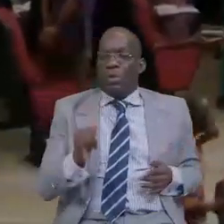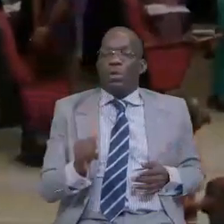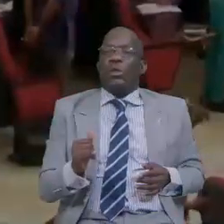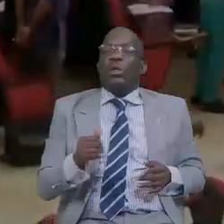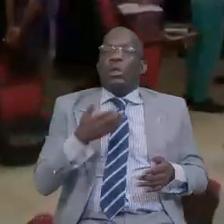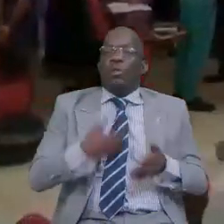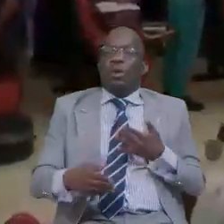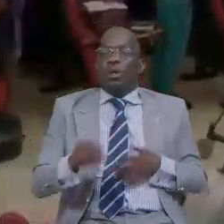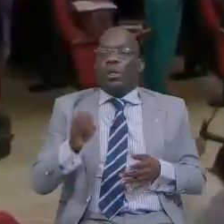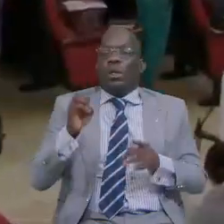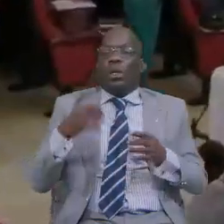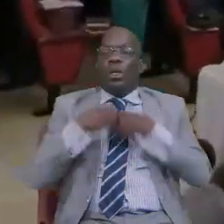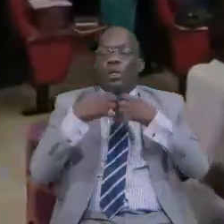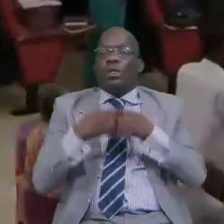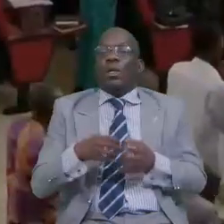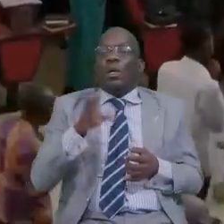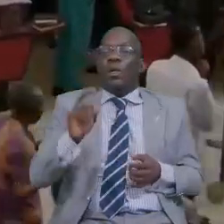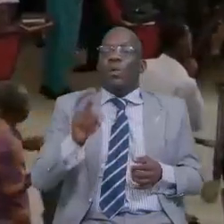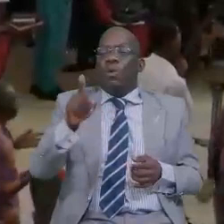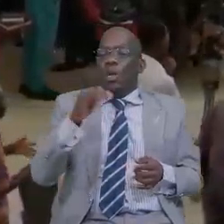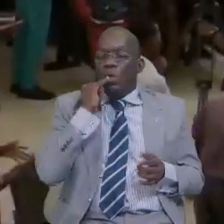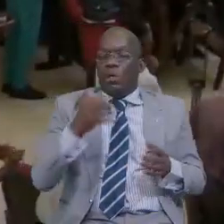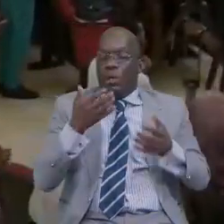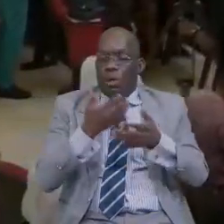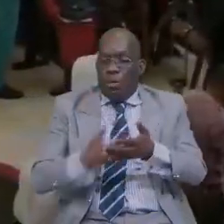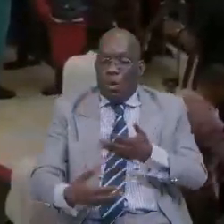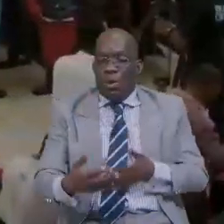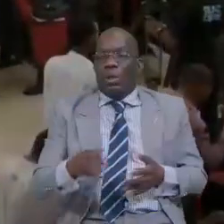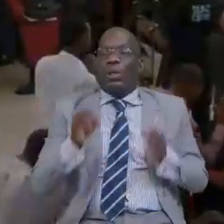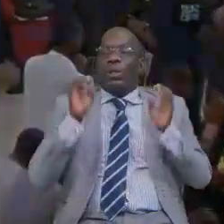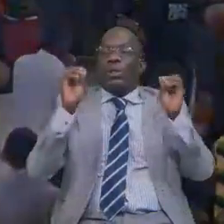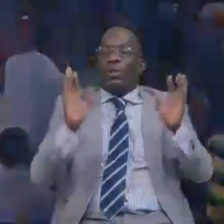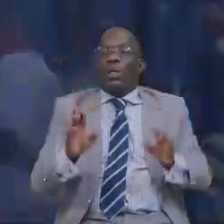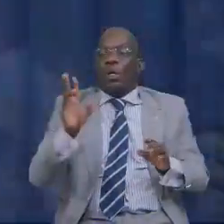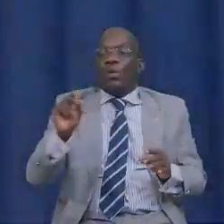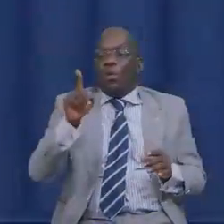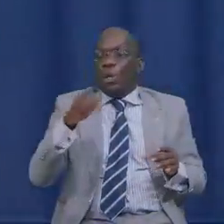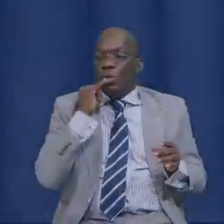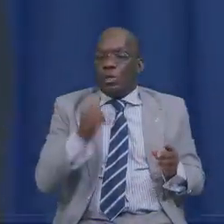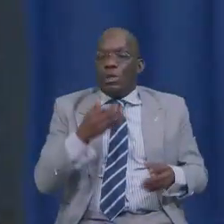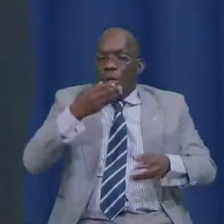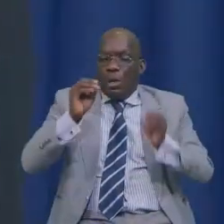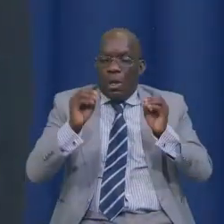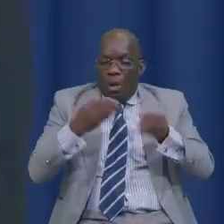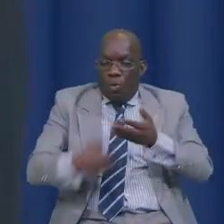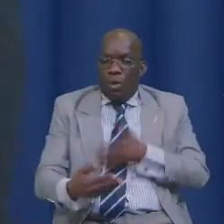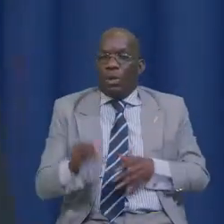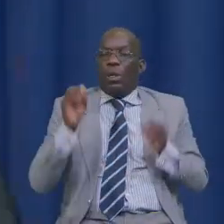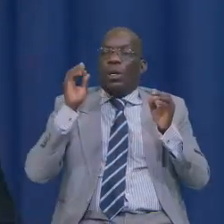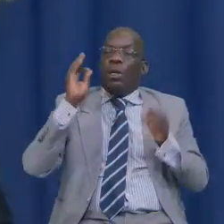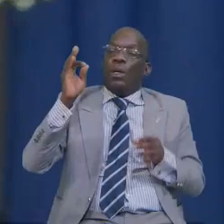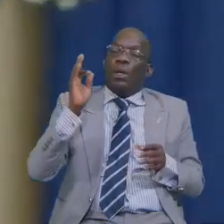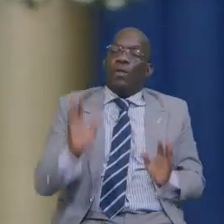born a teacher. Nobody is born an evangelist. Nobody is born an apostle.